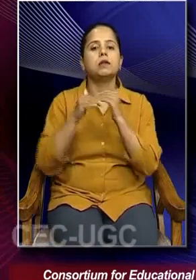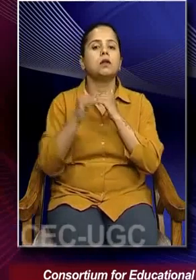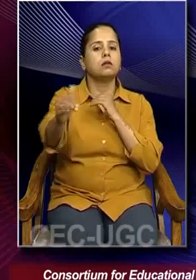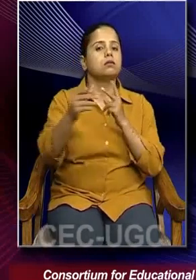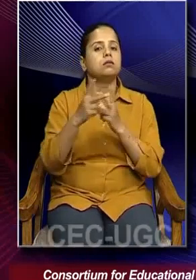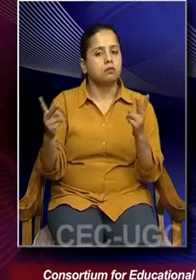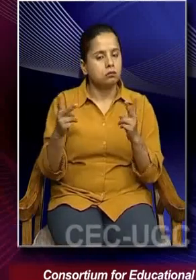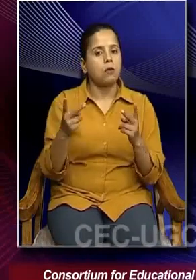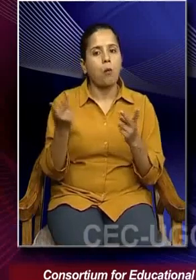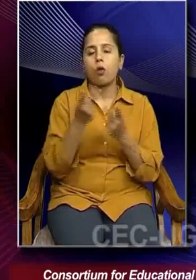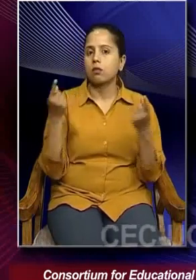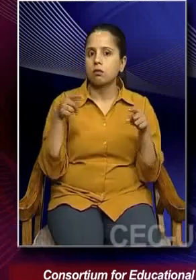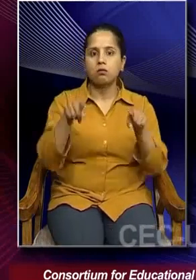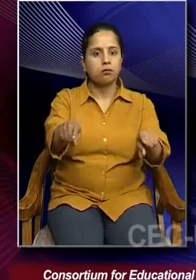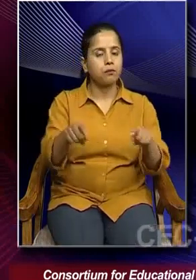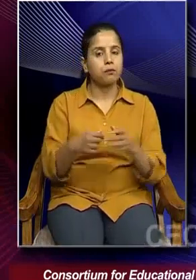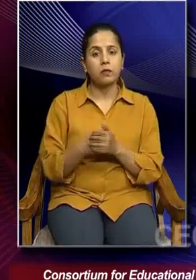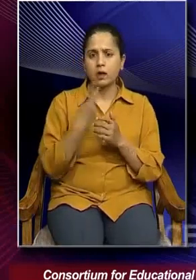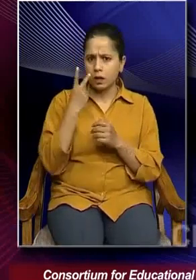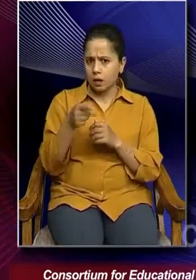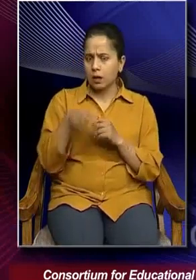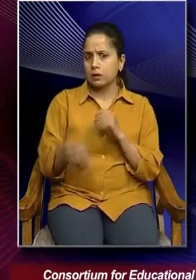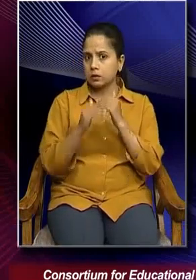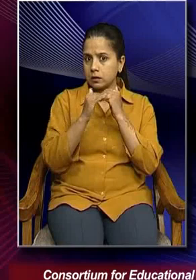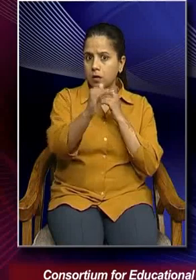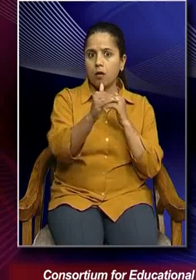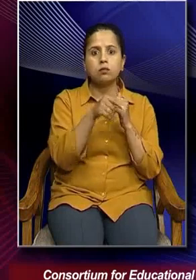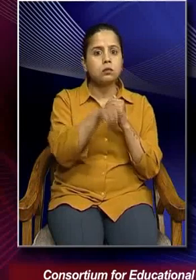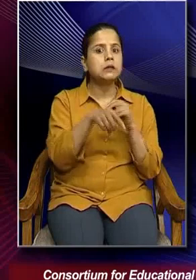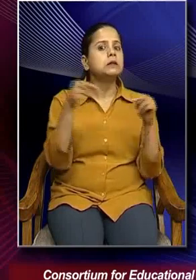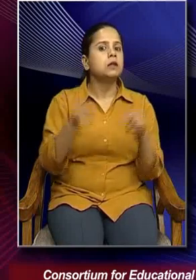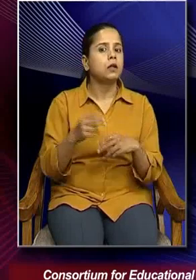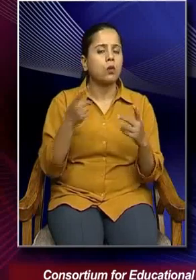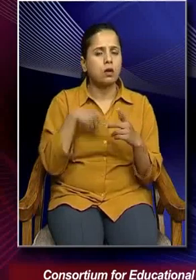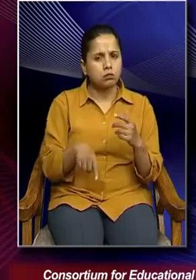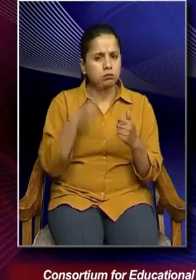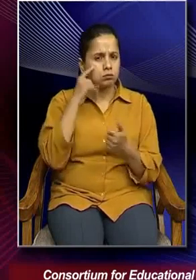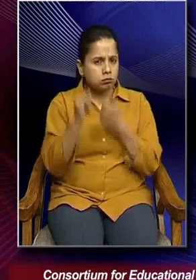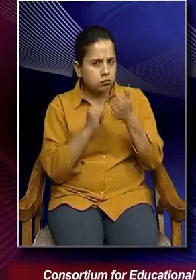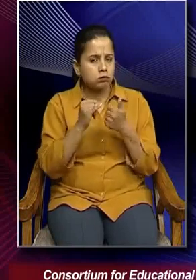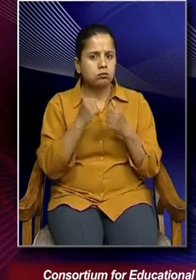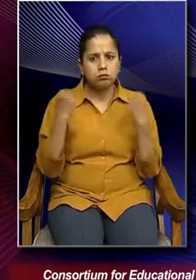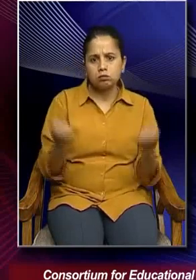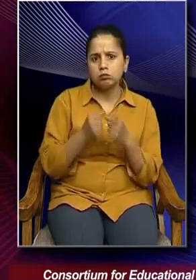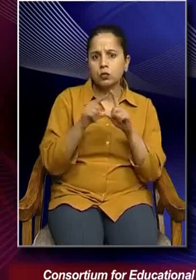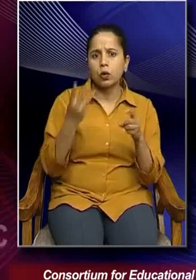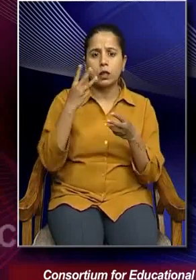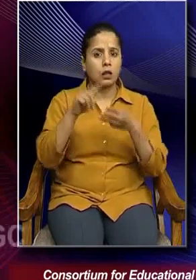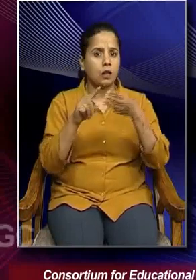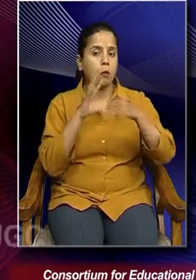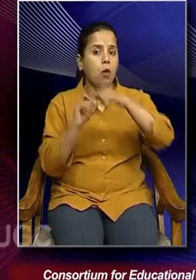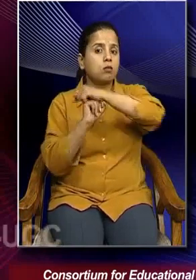sustainability. So therefore, addressing sustainability requires critical action on these three important